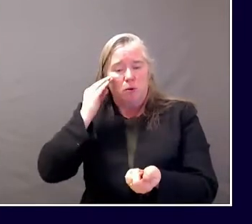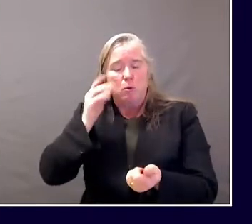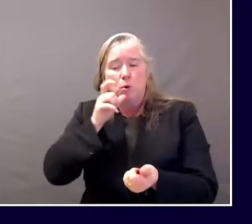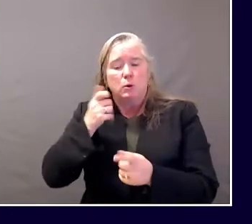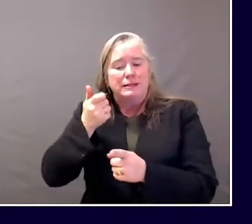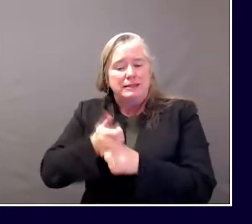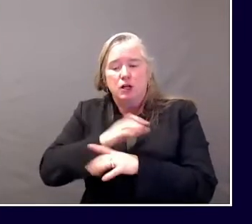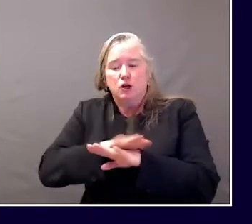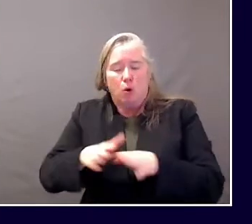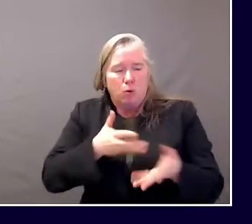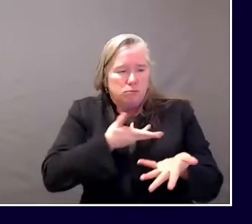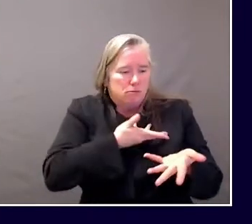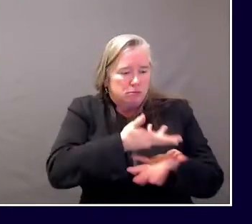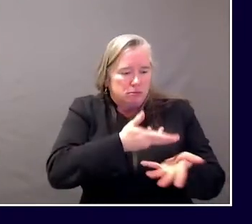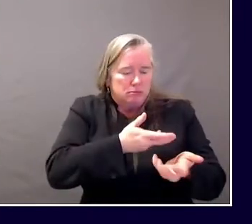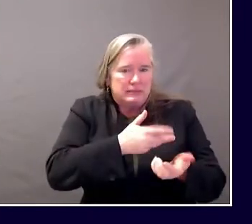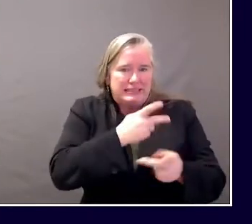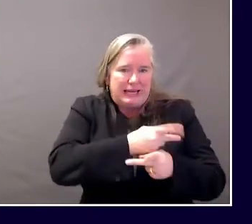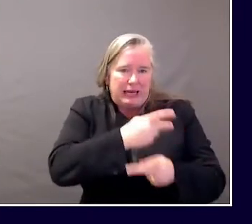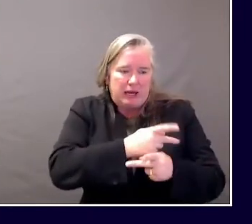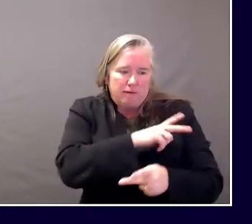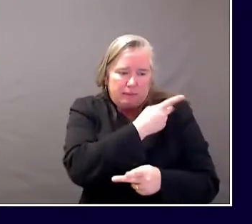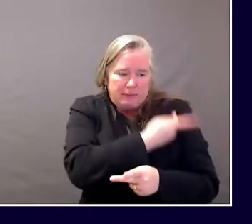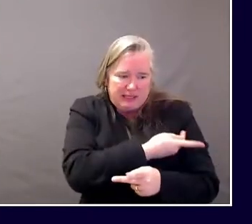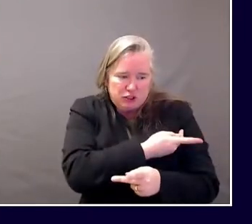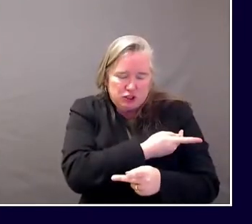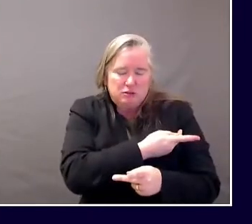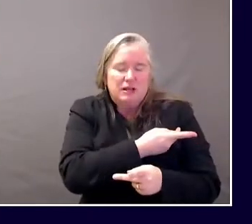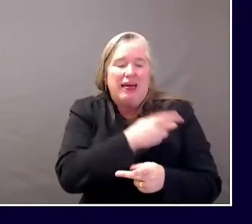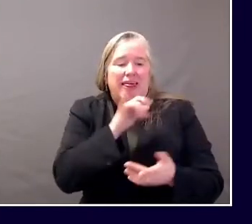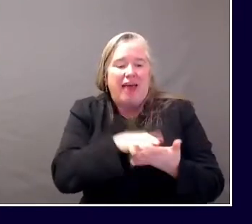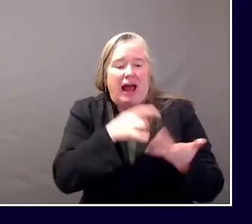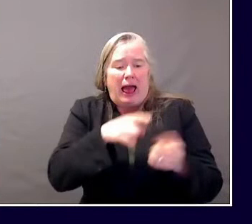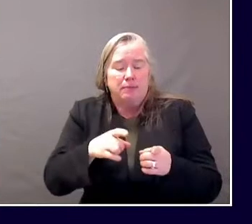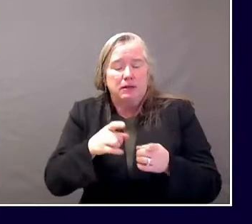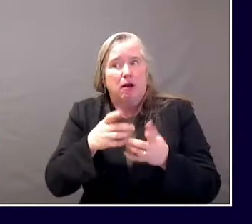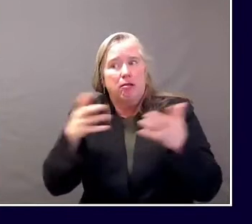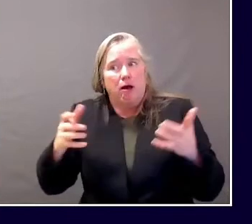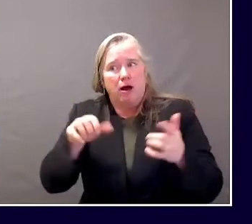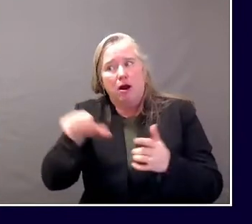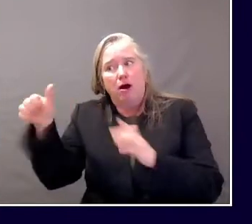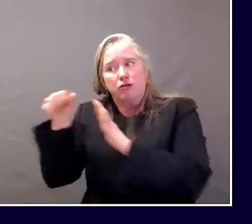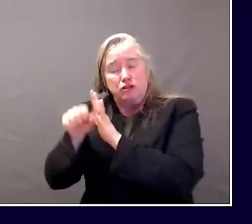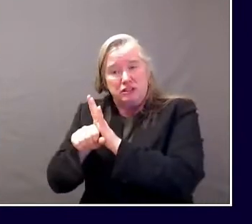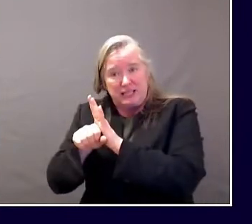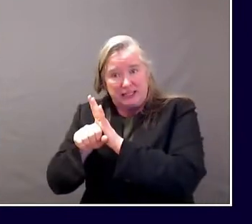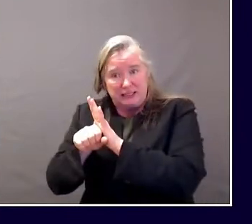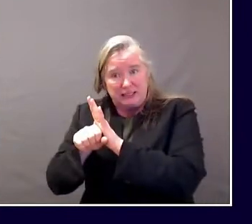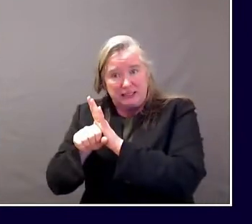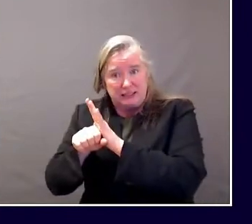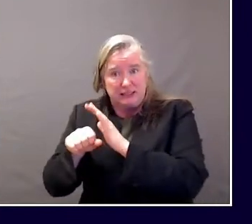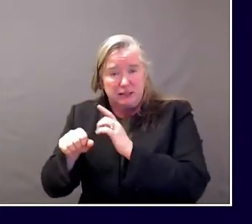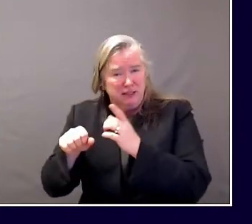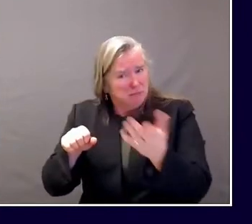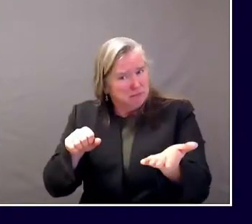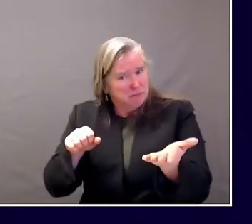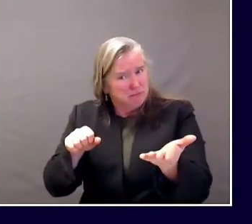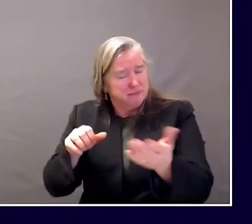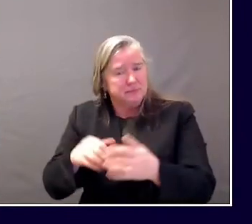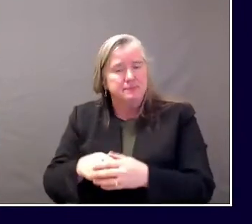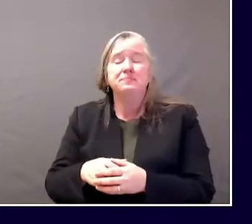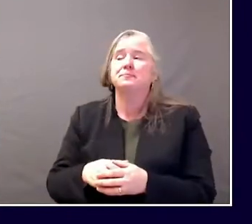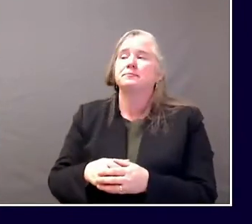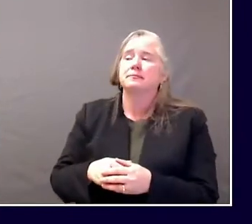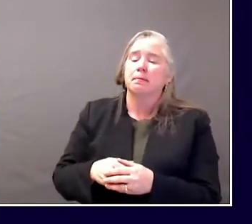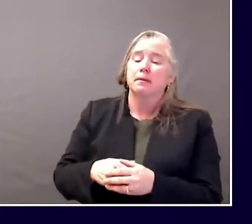any education that needs to be done for some of these healthcare workers. Jackie, the answer is yes. I'm familiar with the paper that you're referencing,